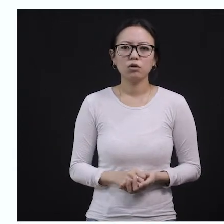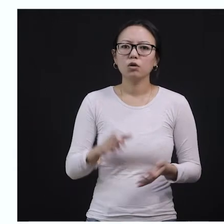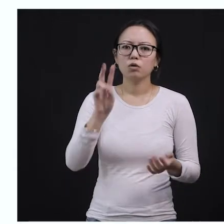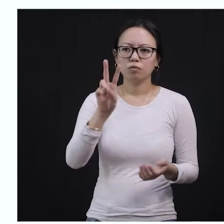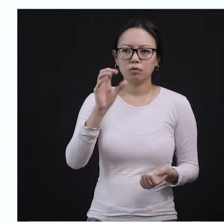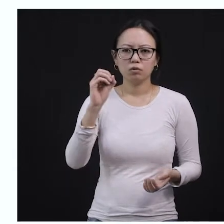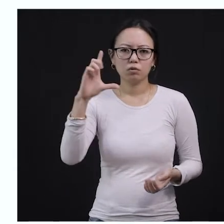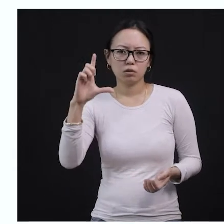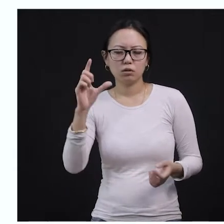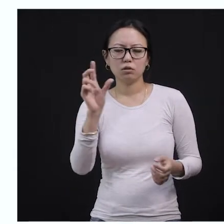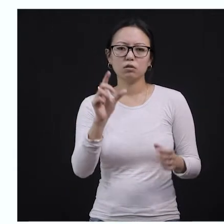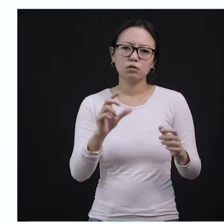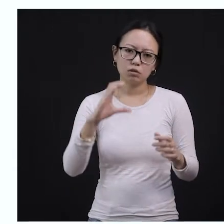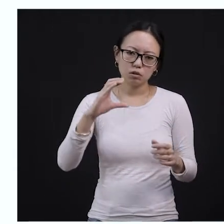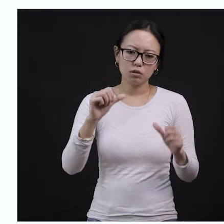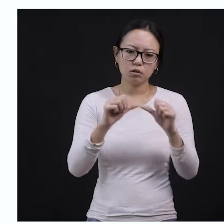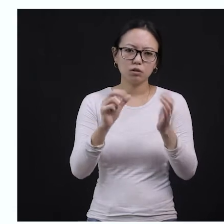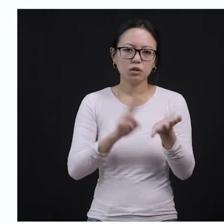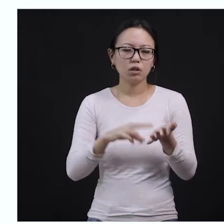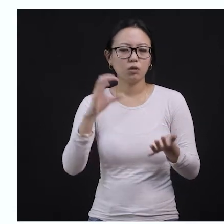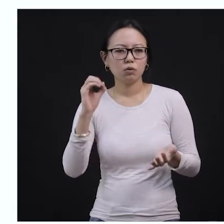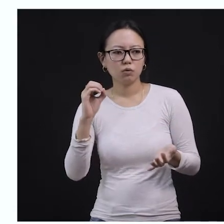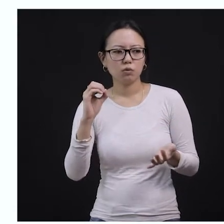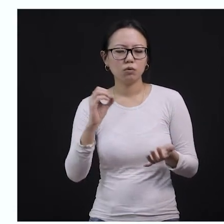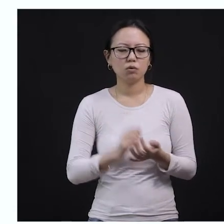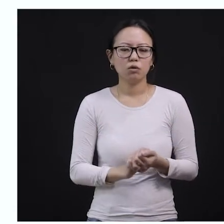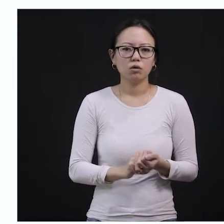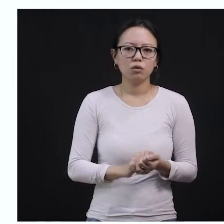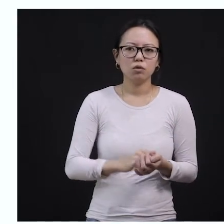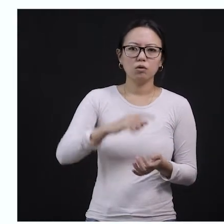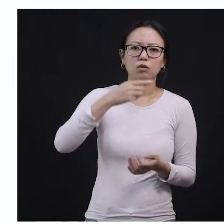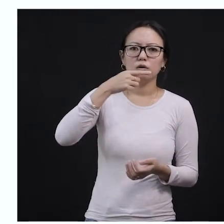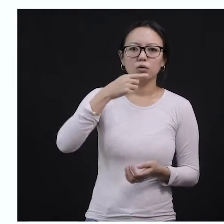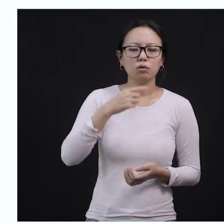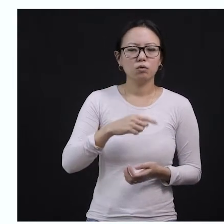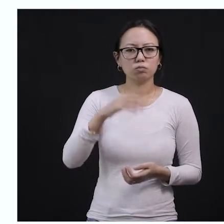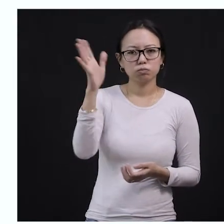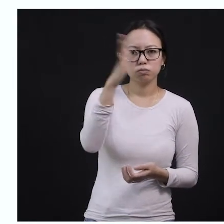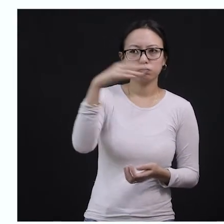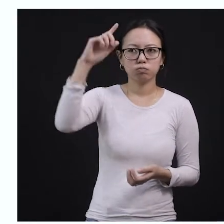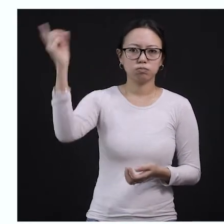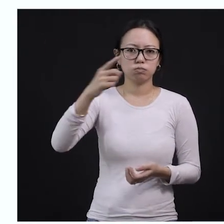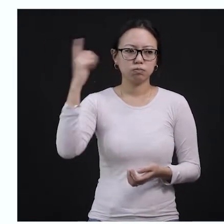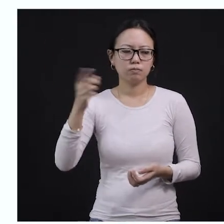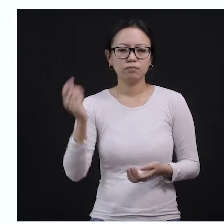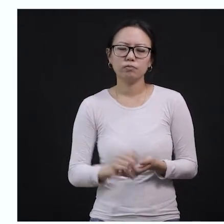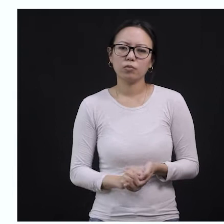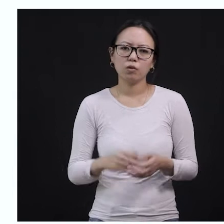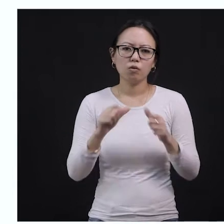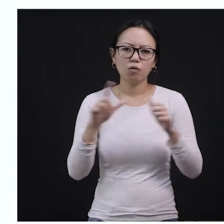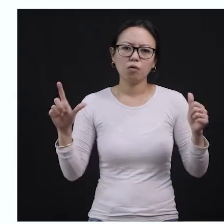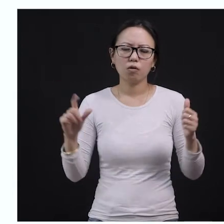right? Also, we have earthquakes, cyclones, tornadoes, all of these are natural disasters,